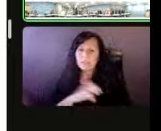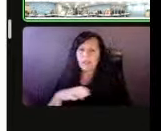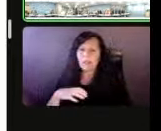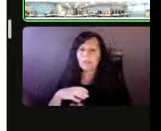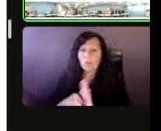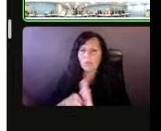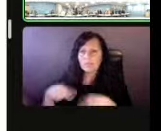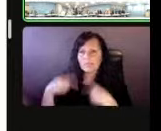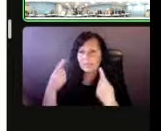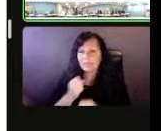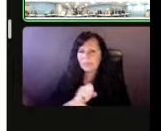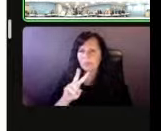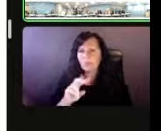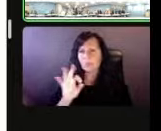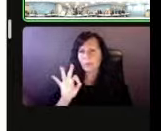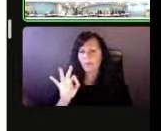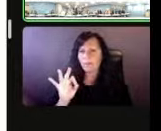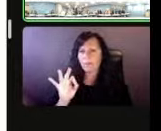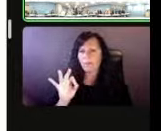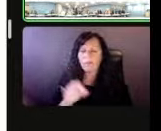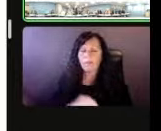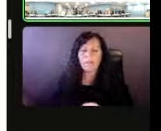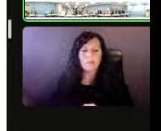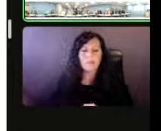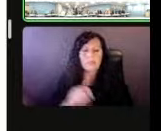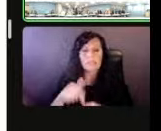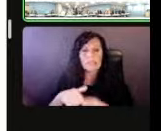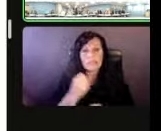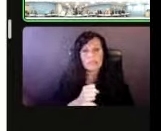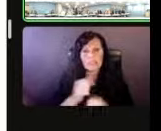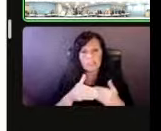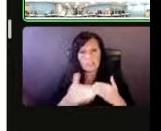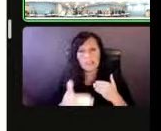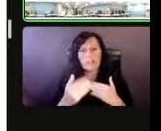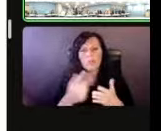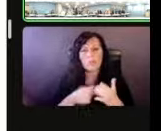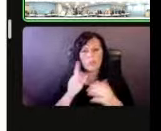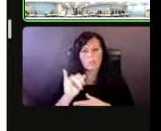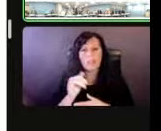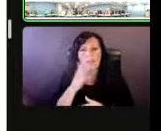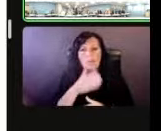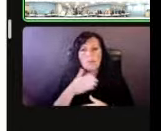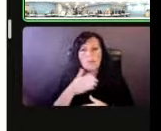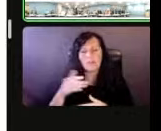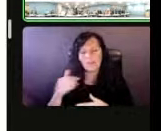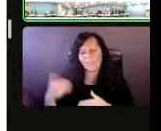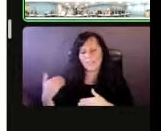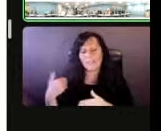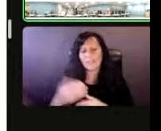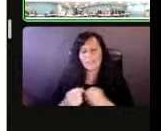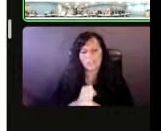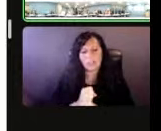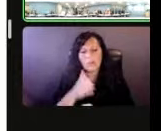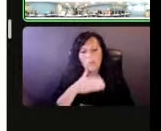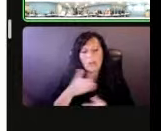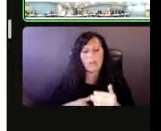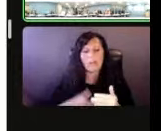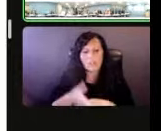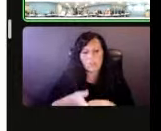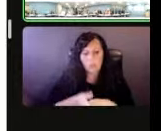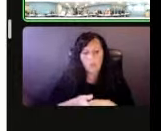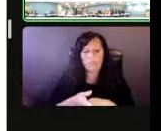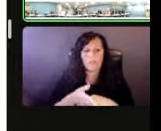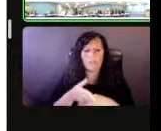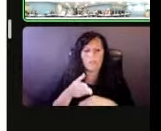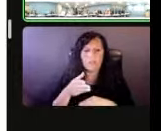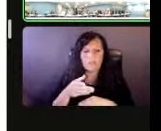2009. What this year looks like is you end the year slightly over policy. But what you have going forward